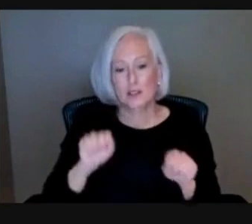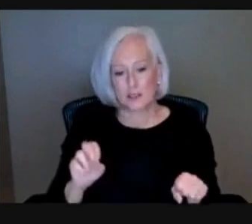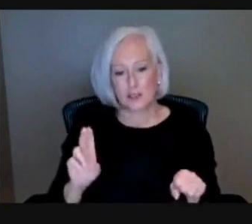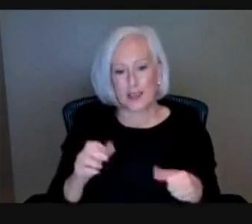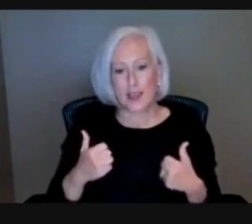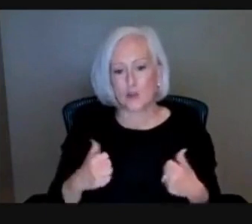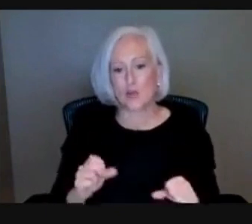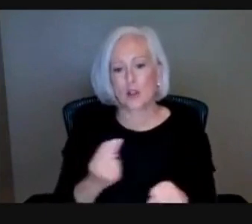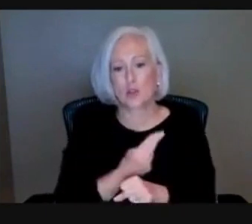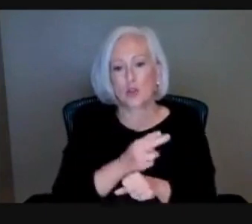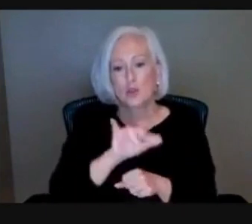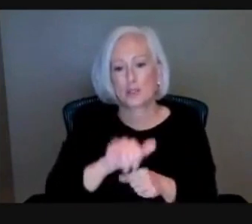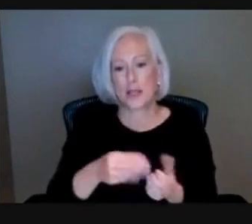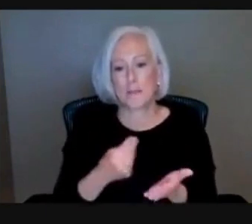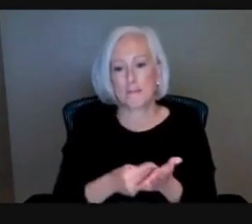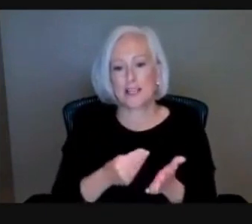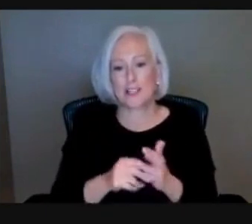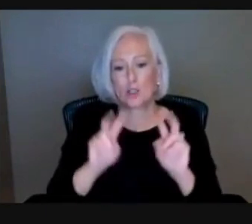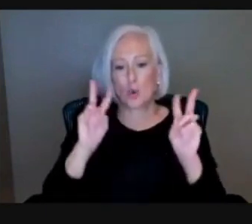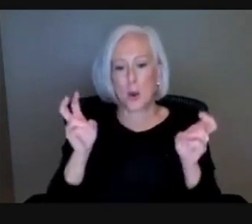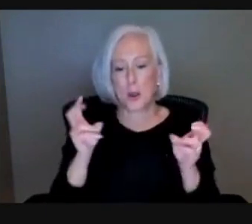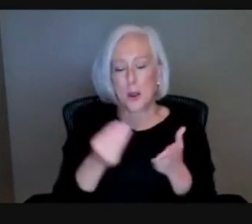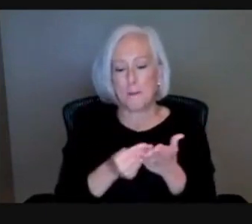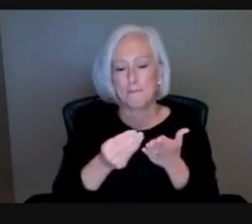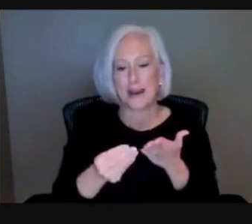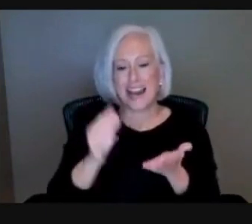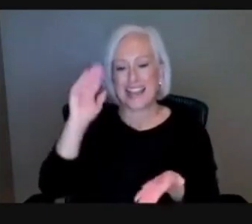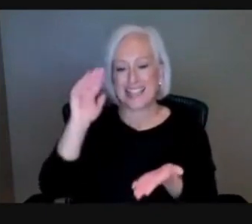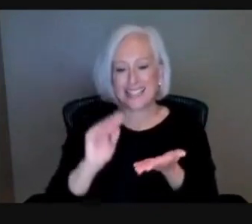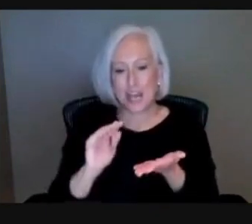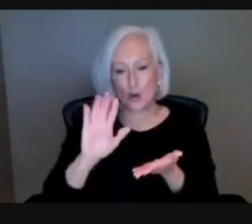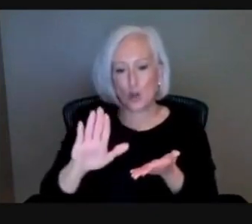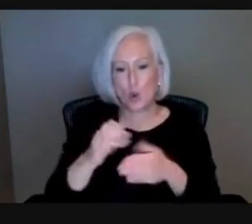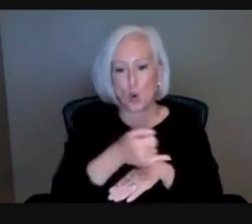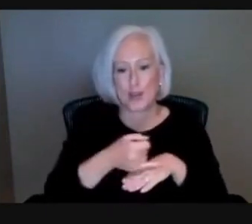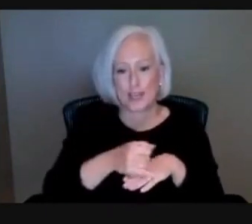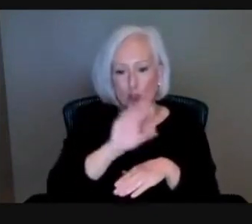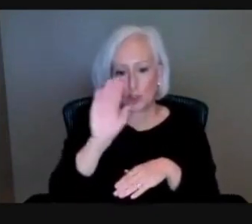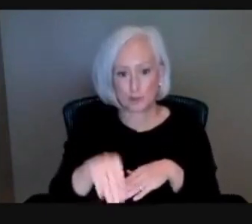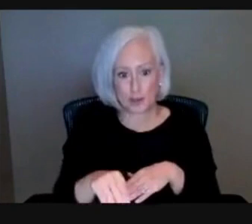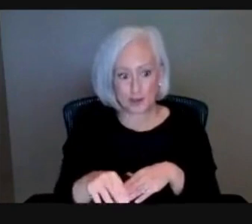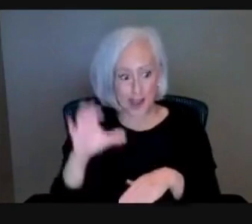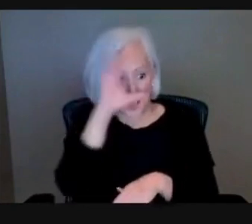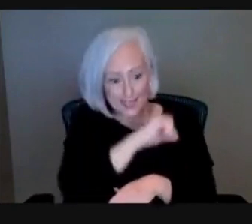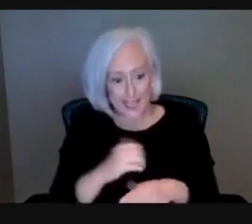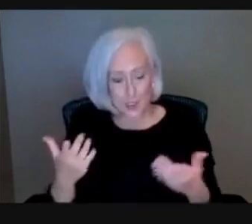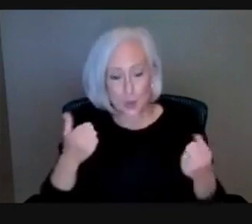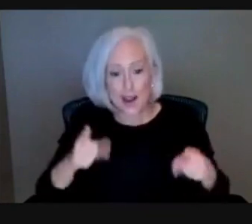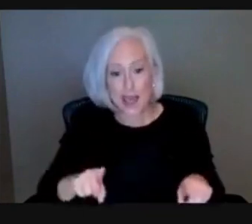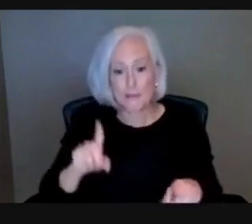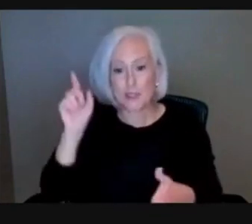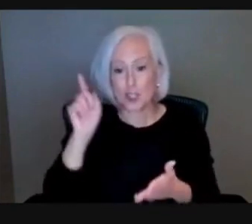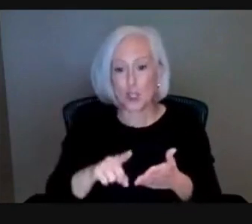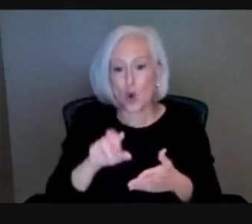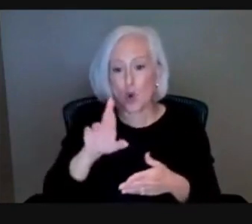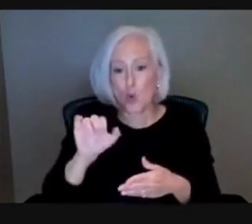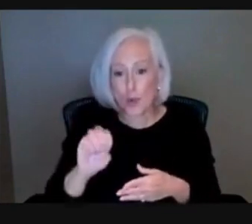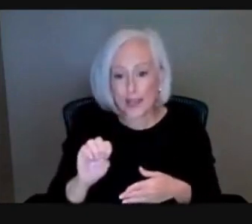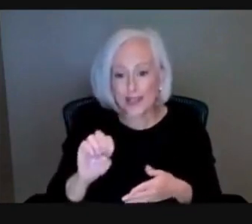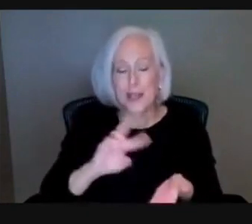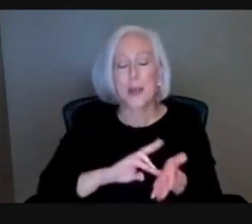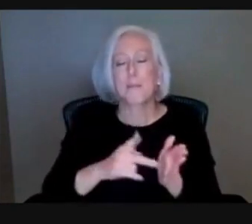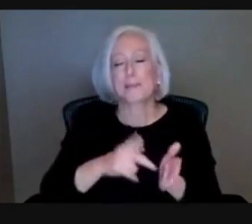to do what's called buy down your interest rate and get a lower rate. And guess what happens when you get a lower rate? Get a lower payment.